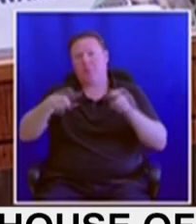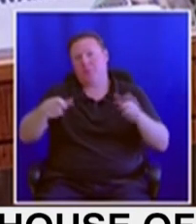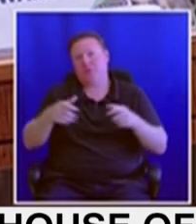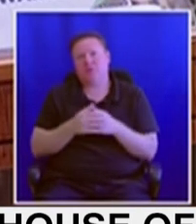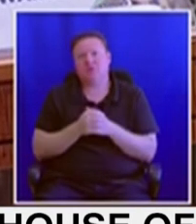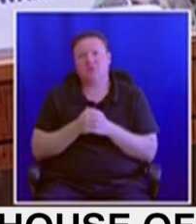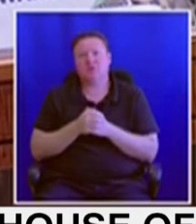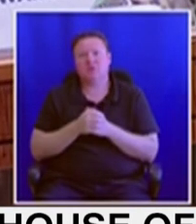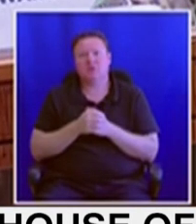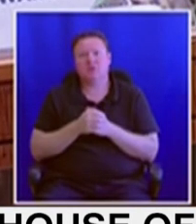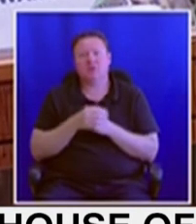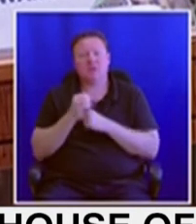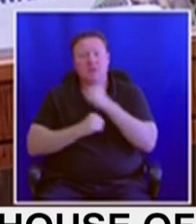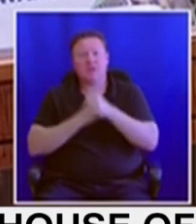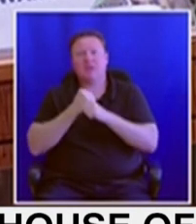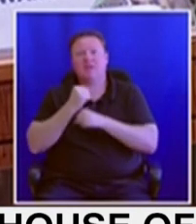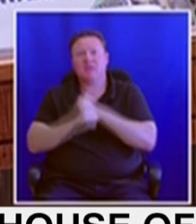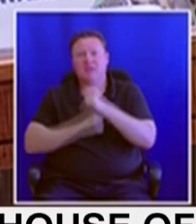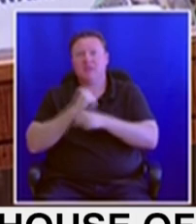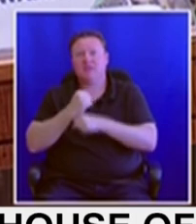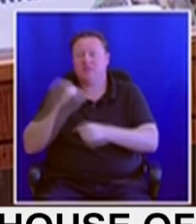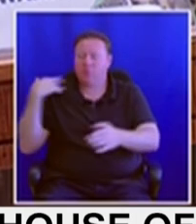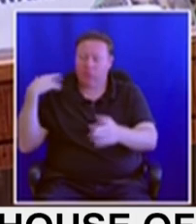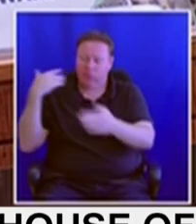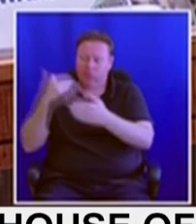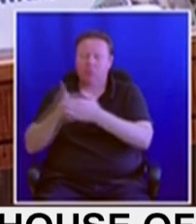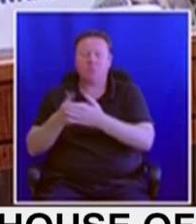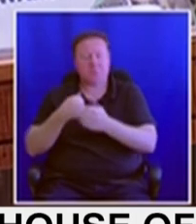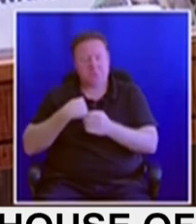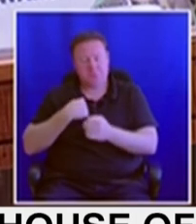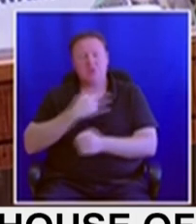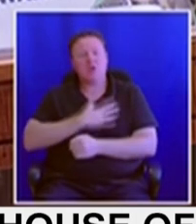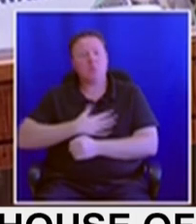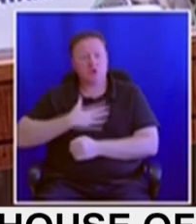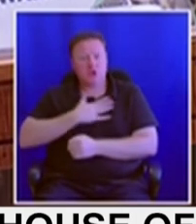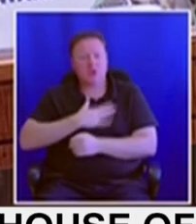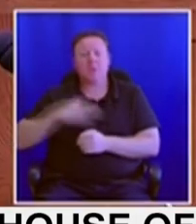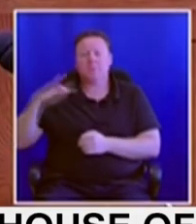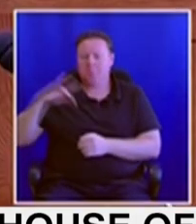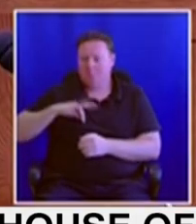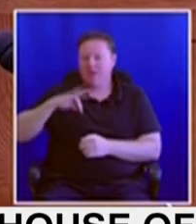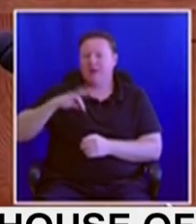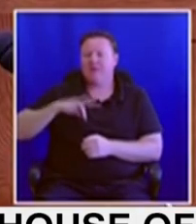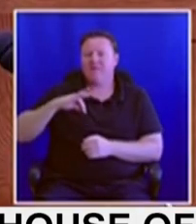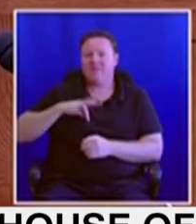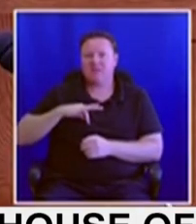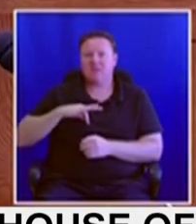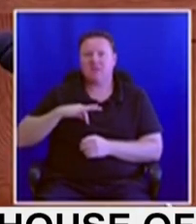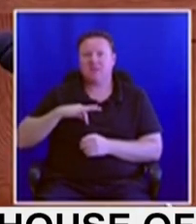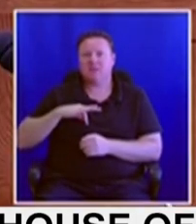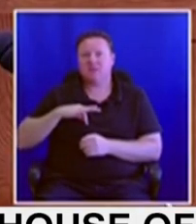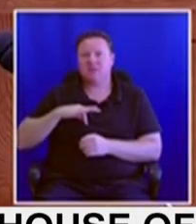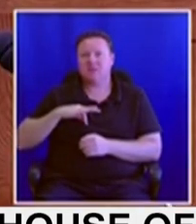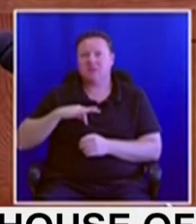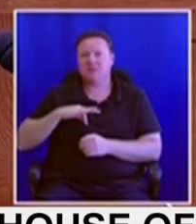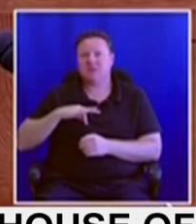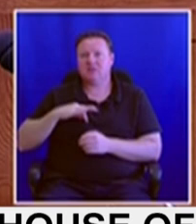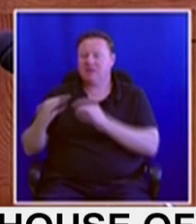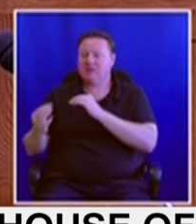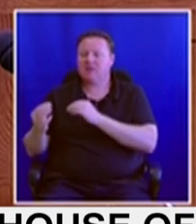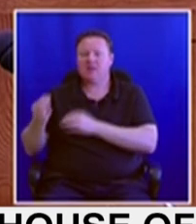years, I've greatly appreciated and benefited from the wise counsel